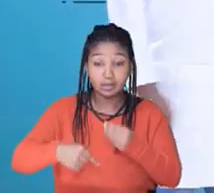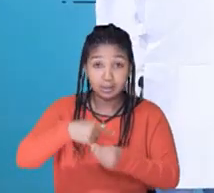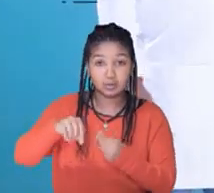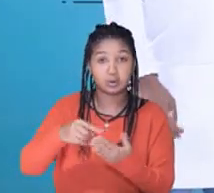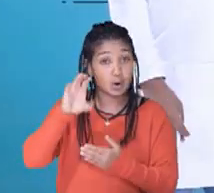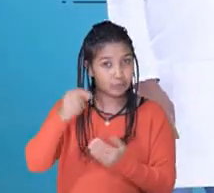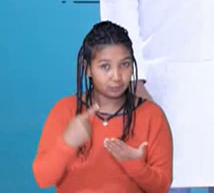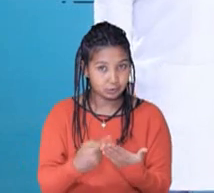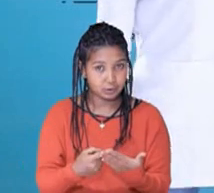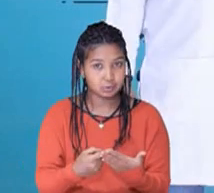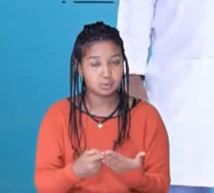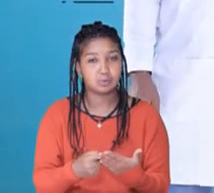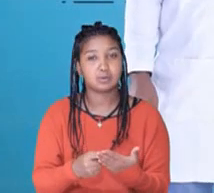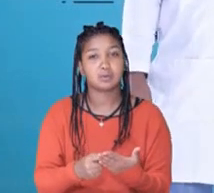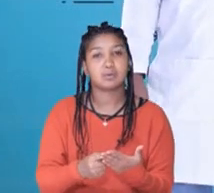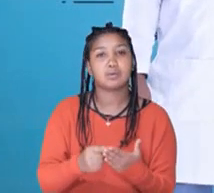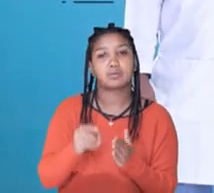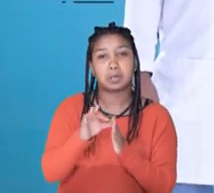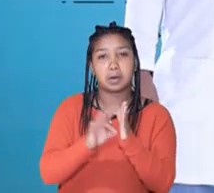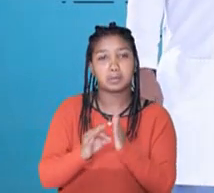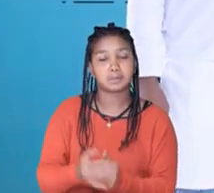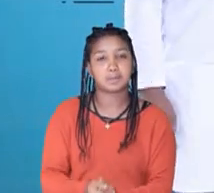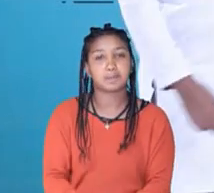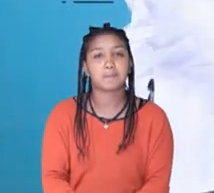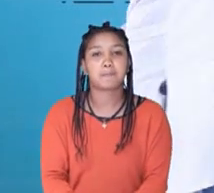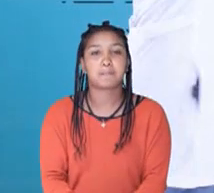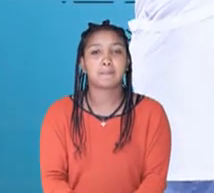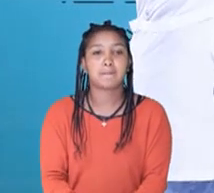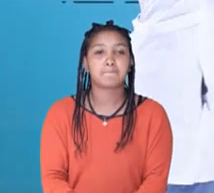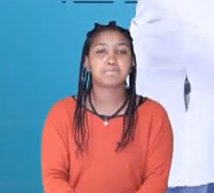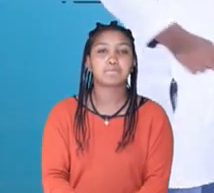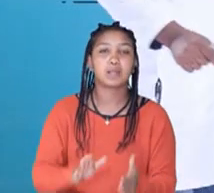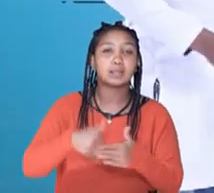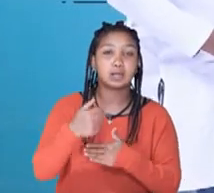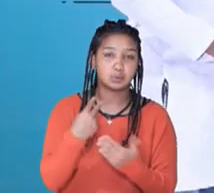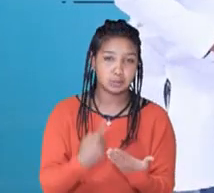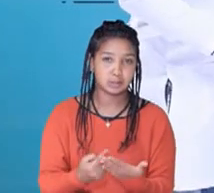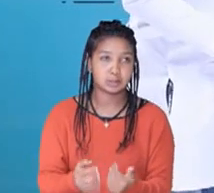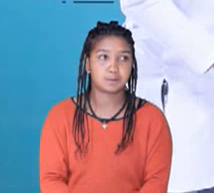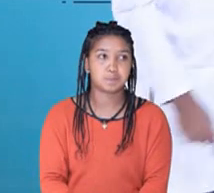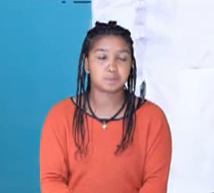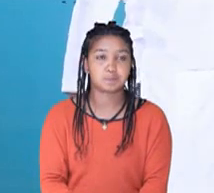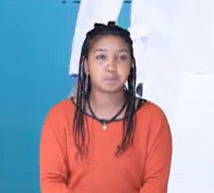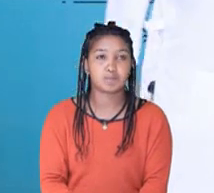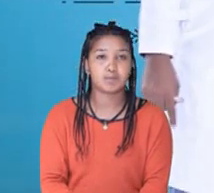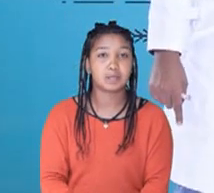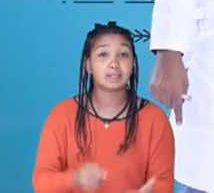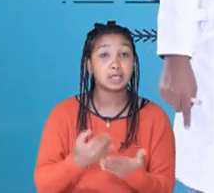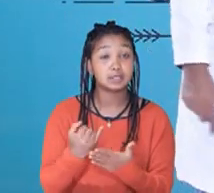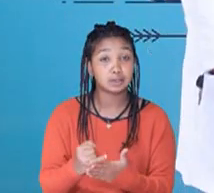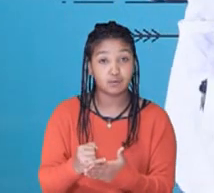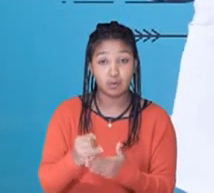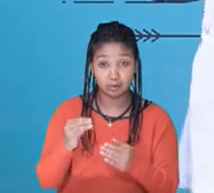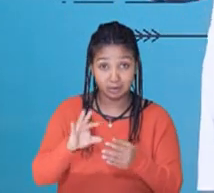rotating, we should have to use this dynamics concept. Okay, so let's try to see this. This is